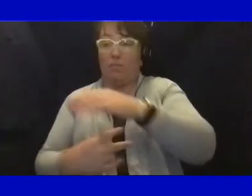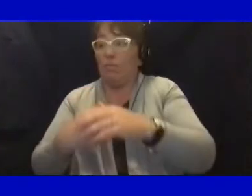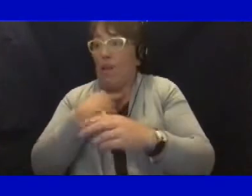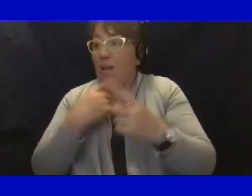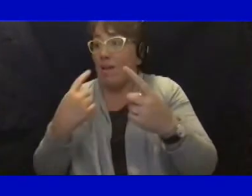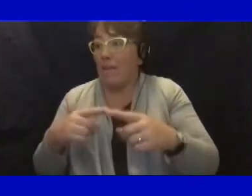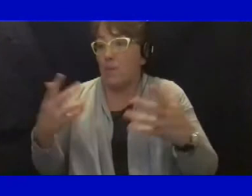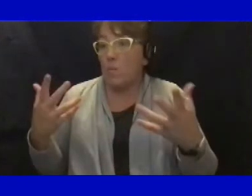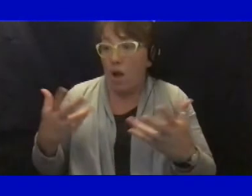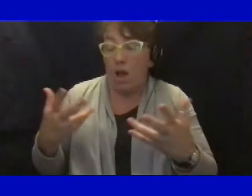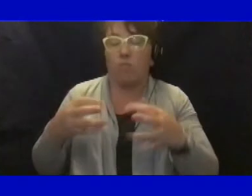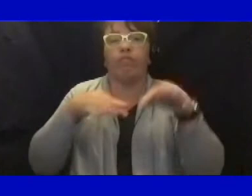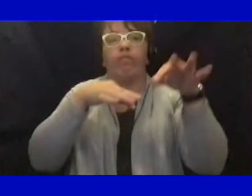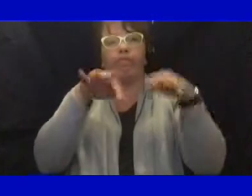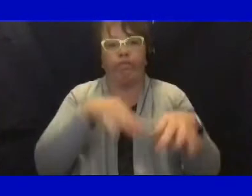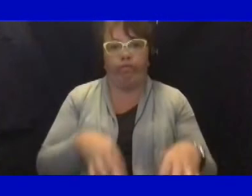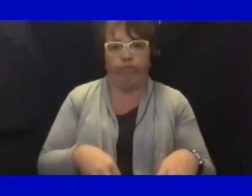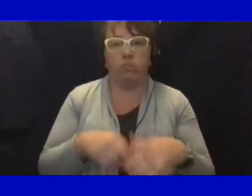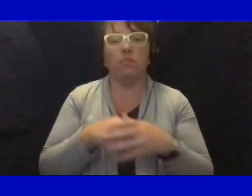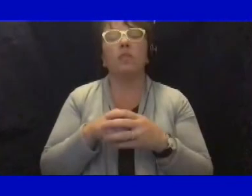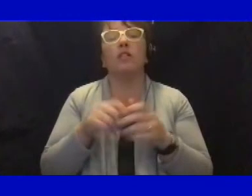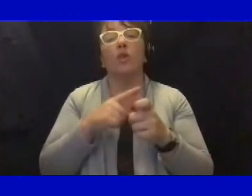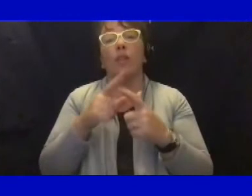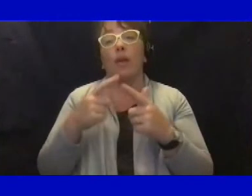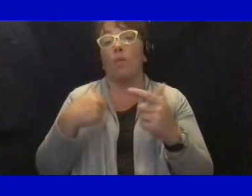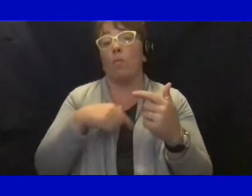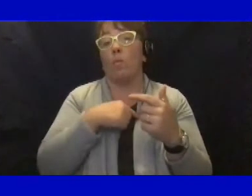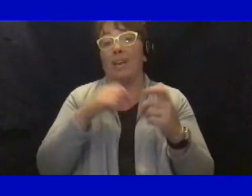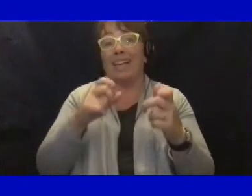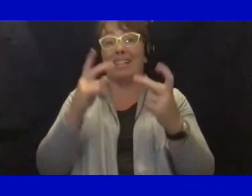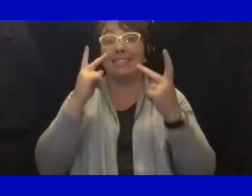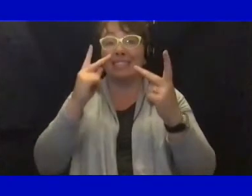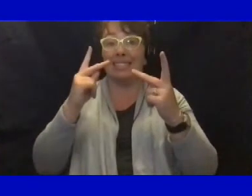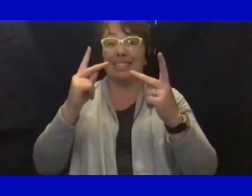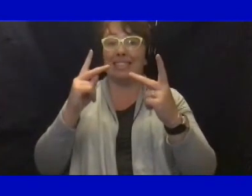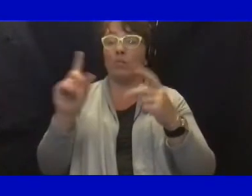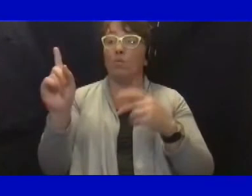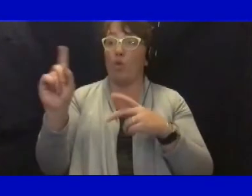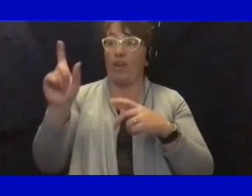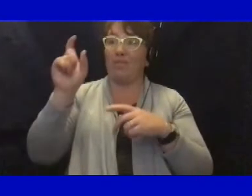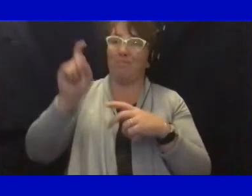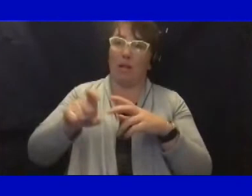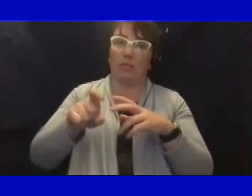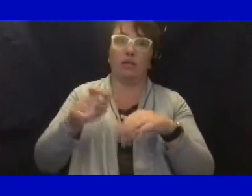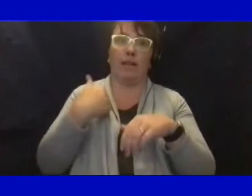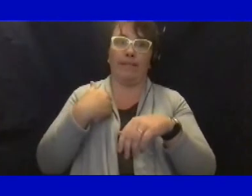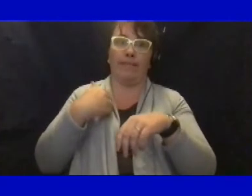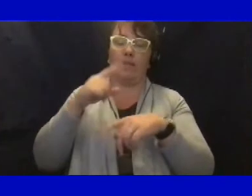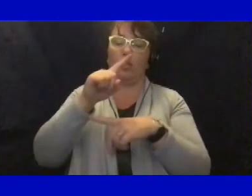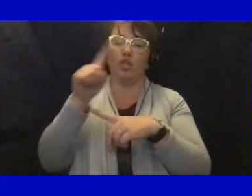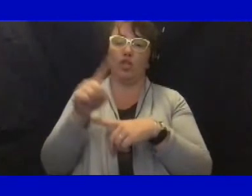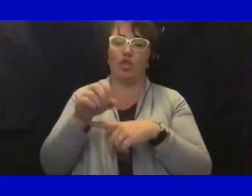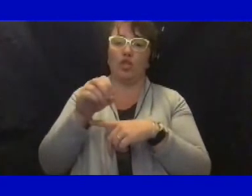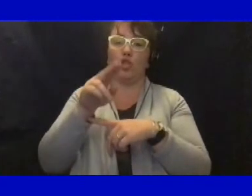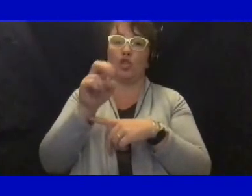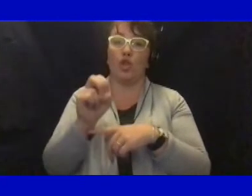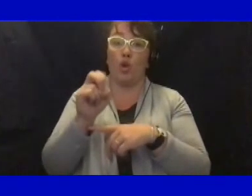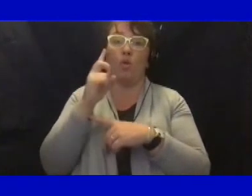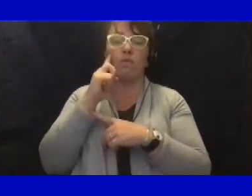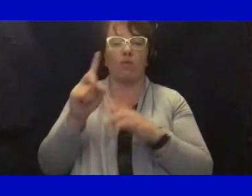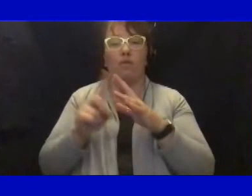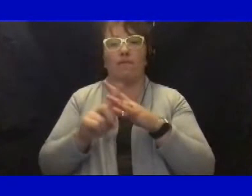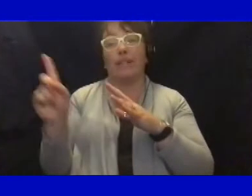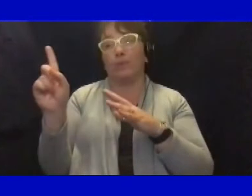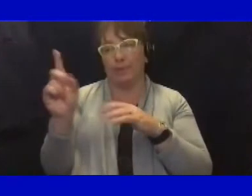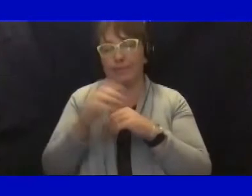that we can develop evacuation zones. And so what you're now seeing on your screen is a map